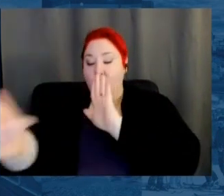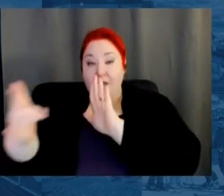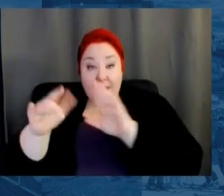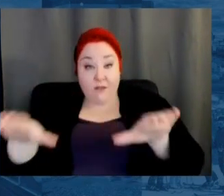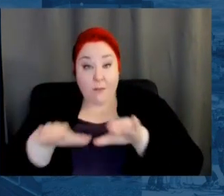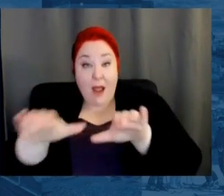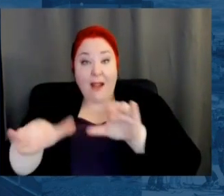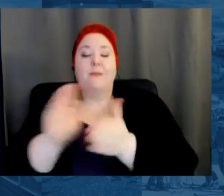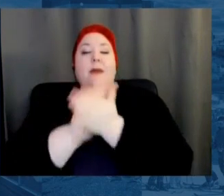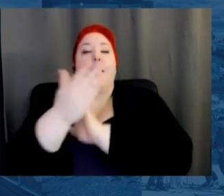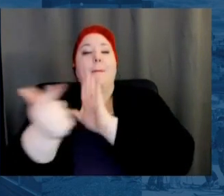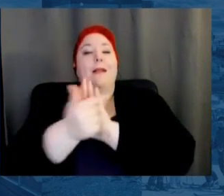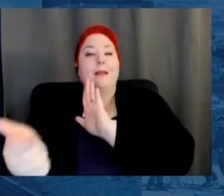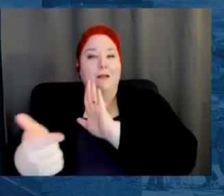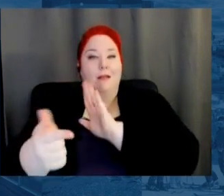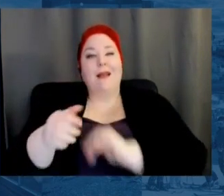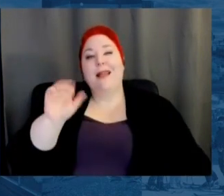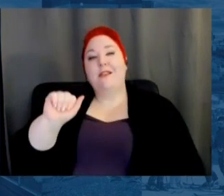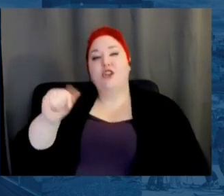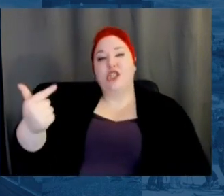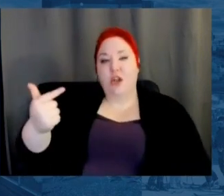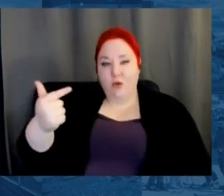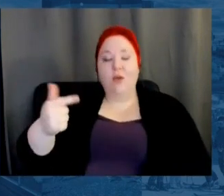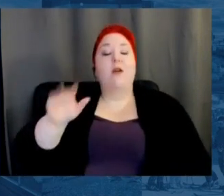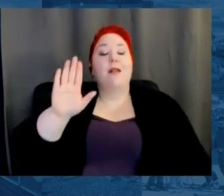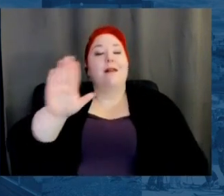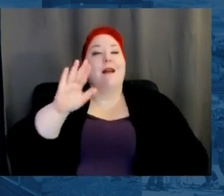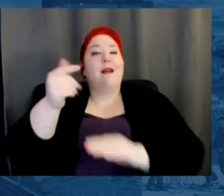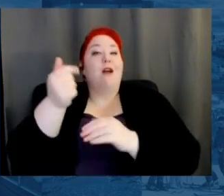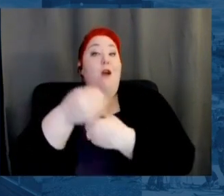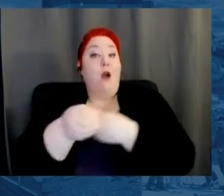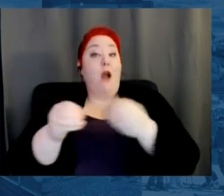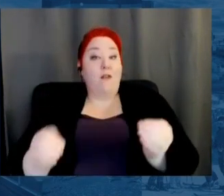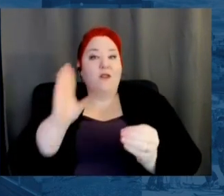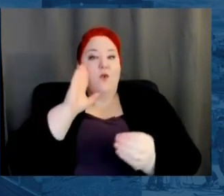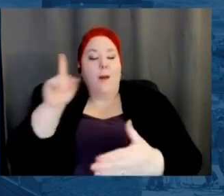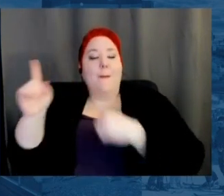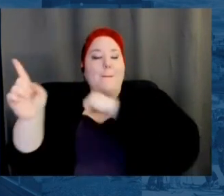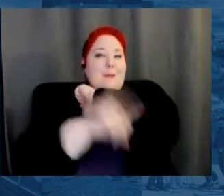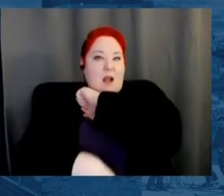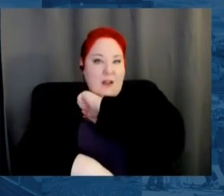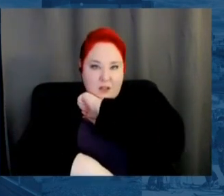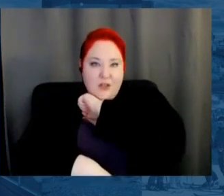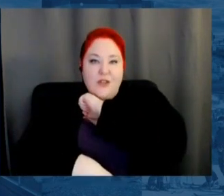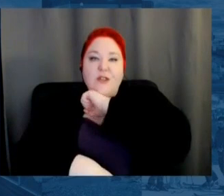Attorney General's office a path to punish predatory operators. And that's what.